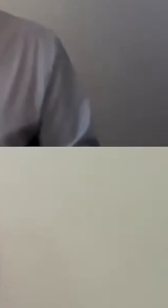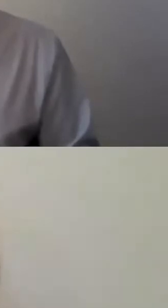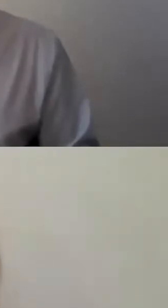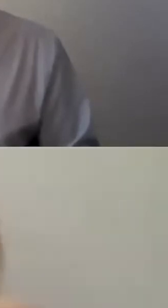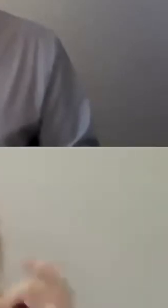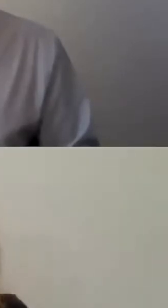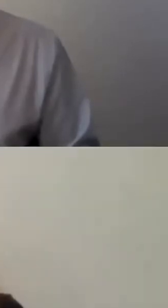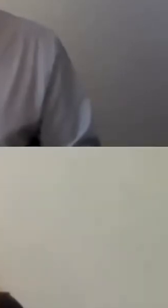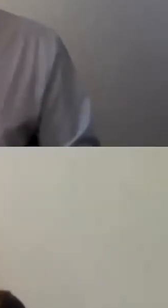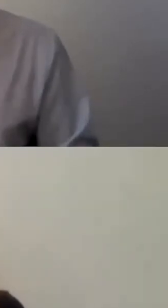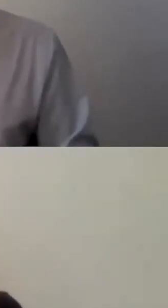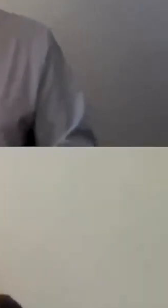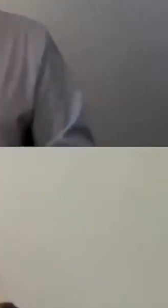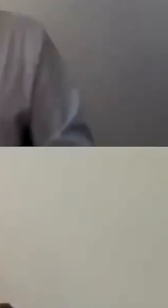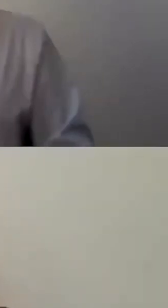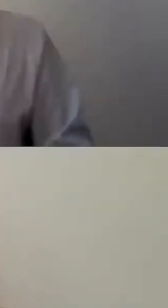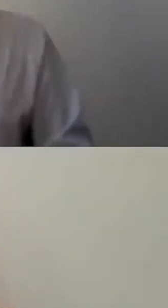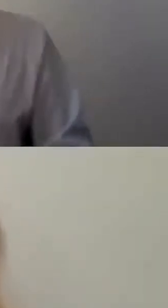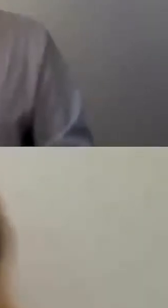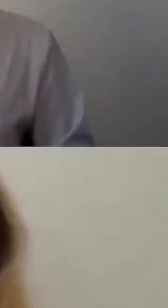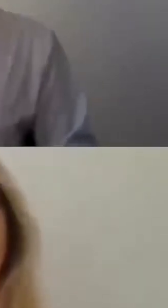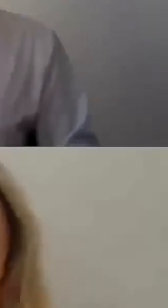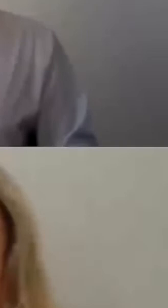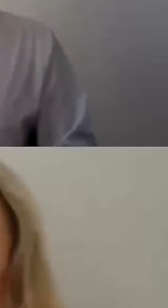No, we can see it now. Yes.